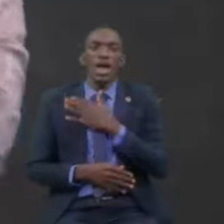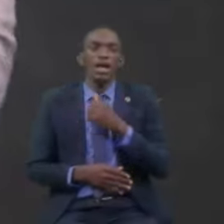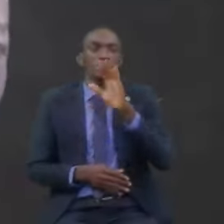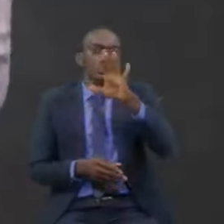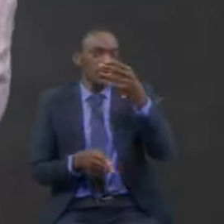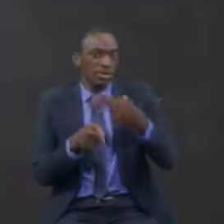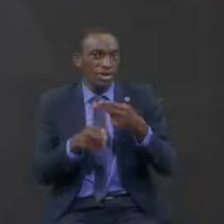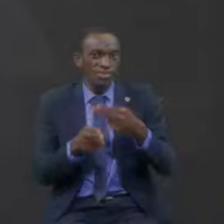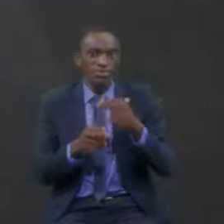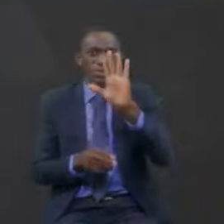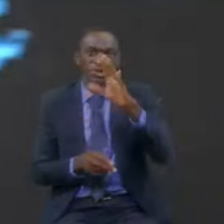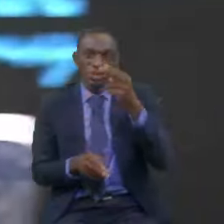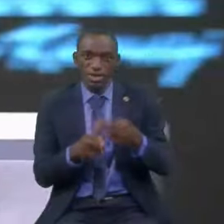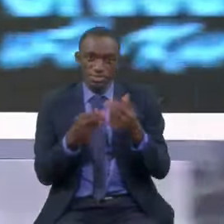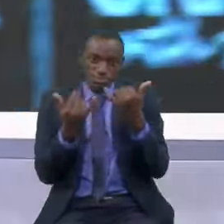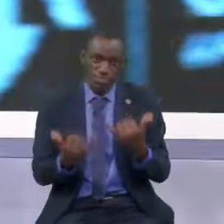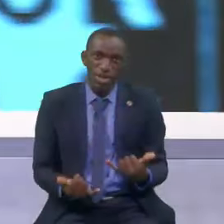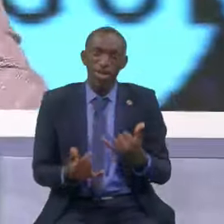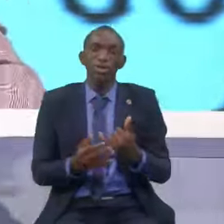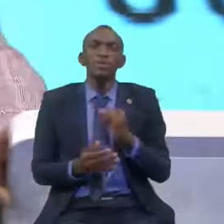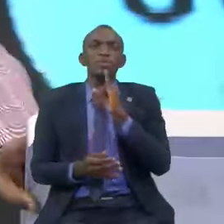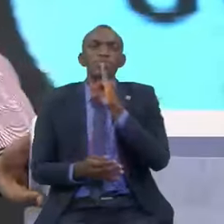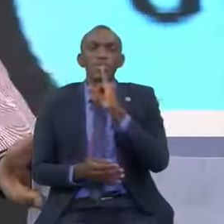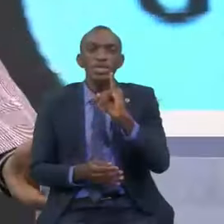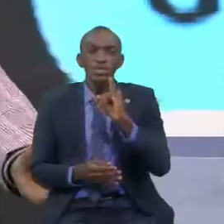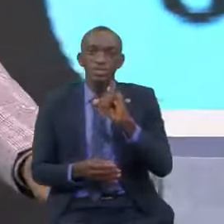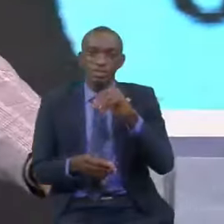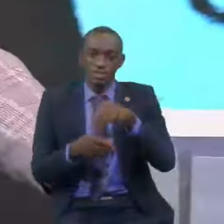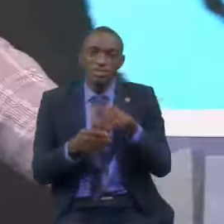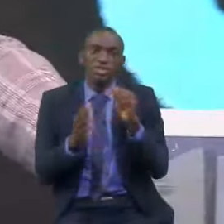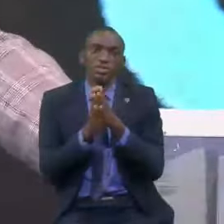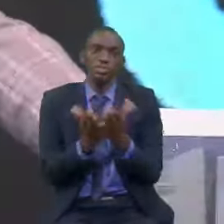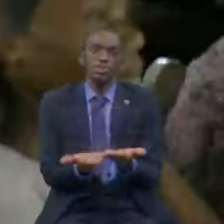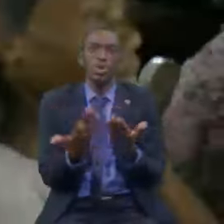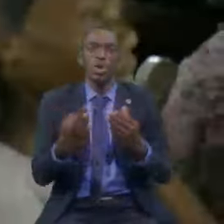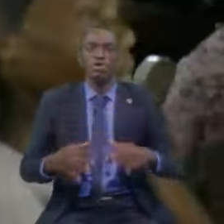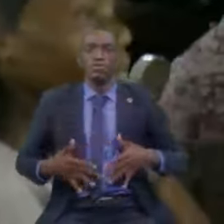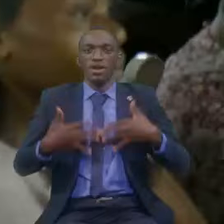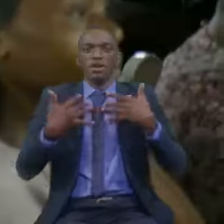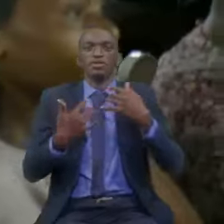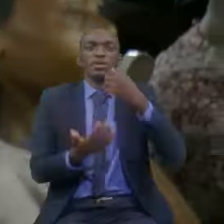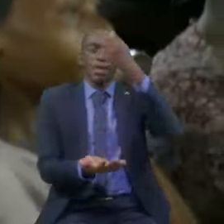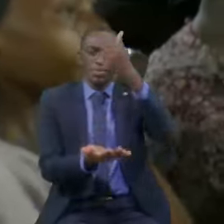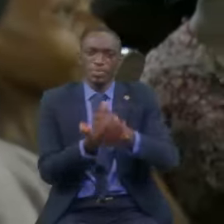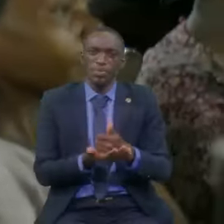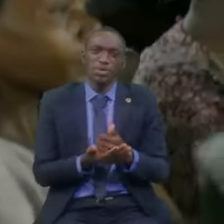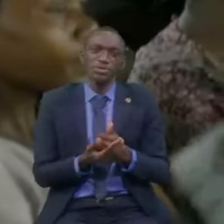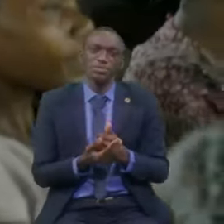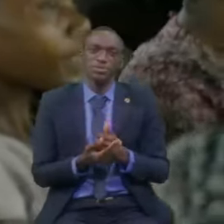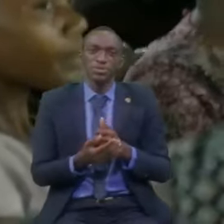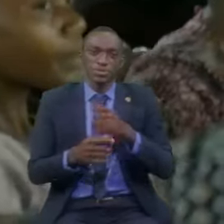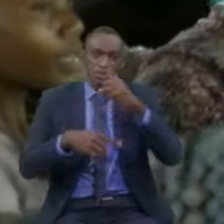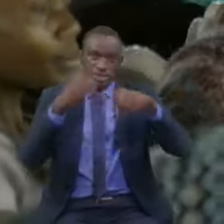your name now is in the book of life. My name is written